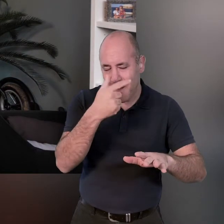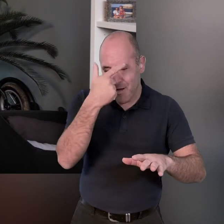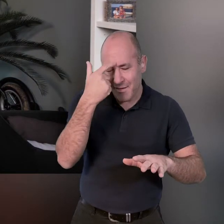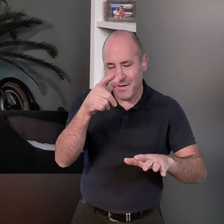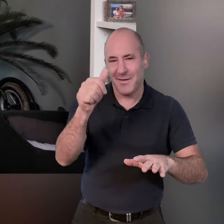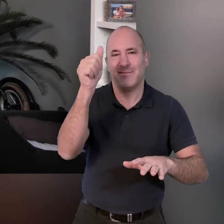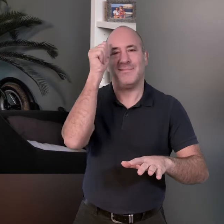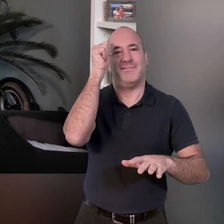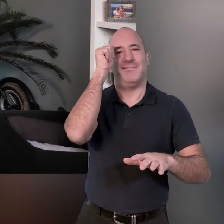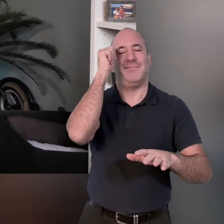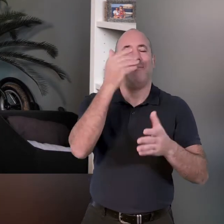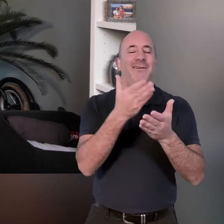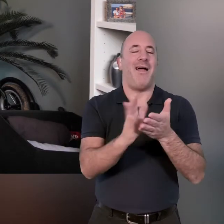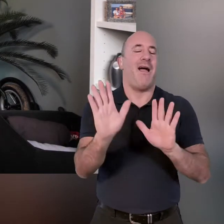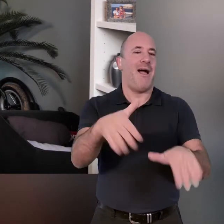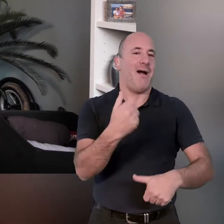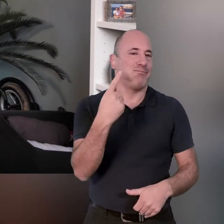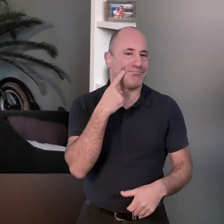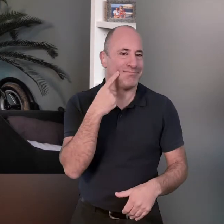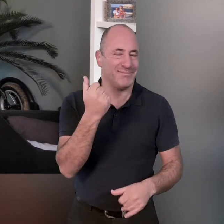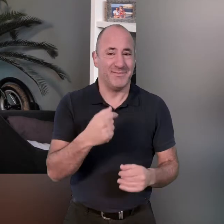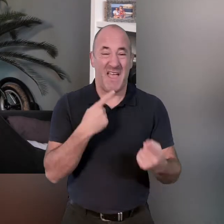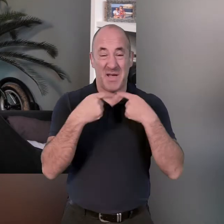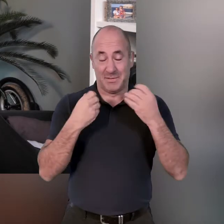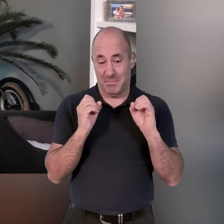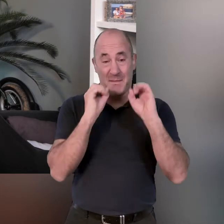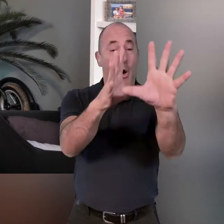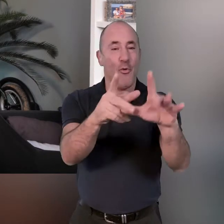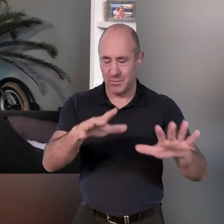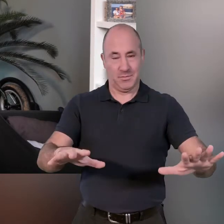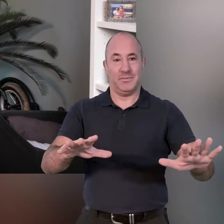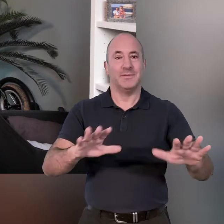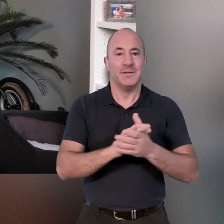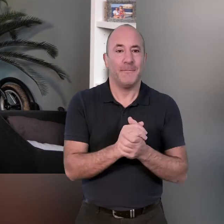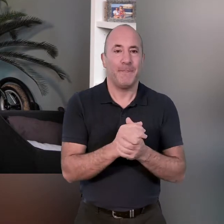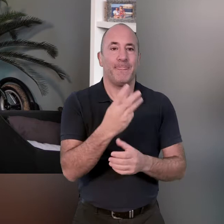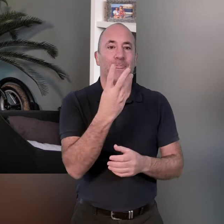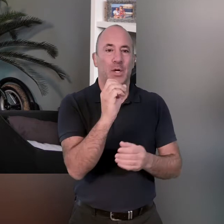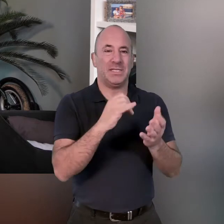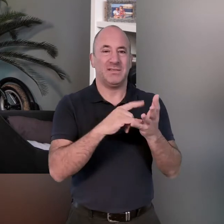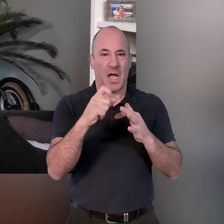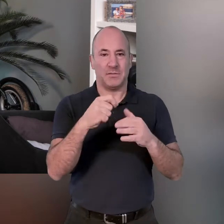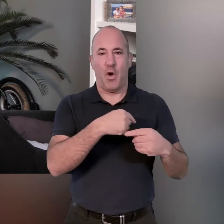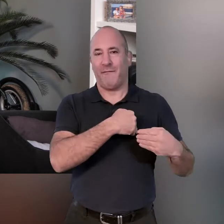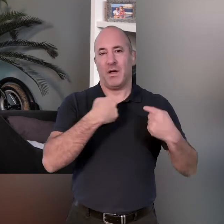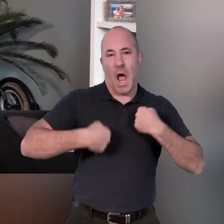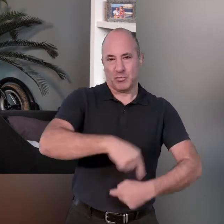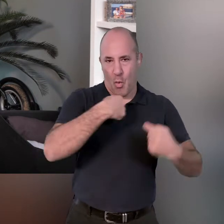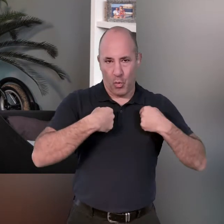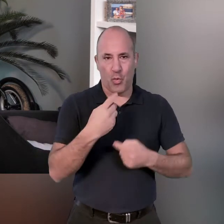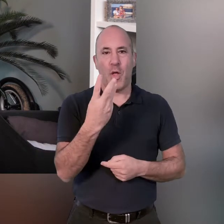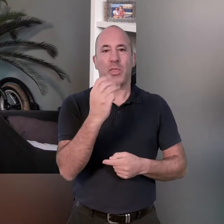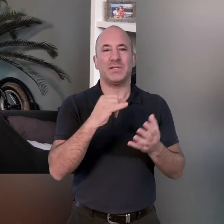As you'll go through it, you'll understand that it is relatively simple. It's just a lot of information all at once. So it's 30 seconds of cardio, 30 seconds of